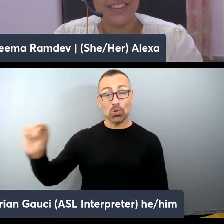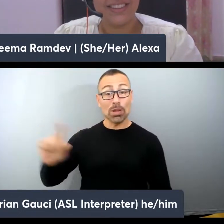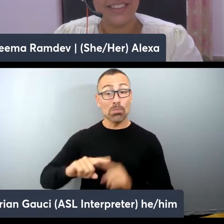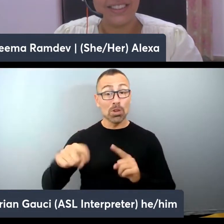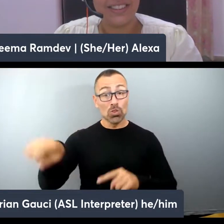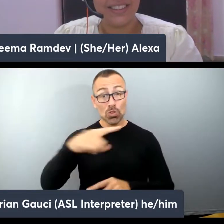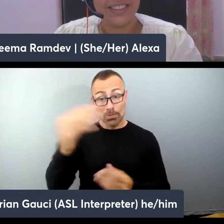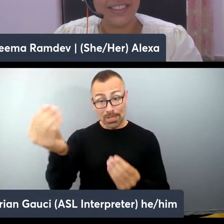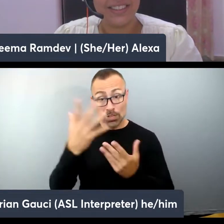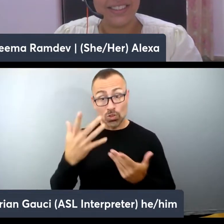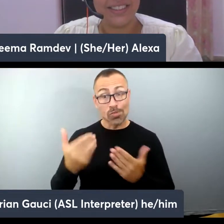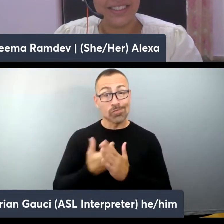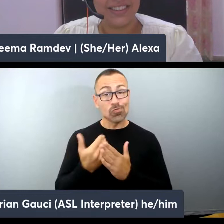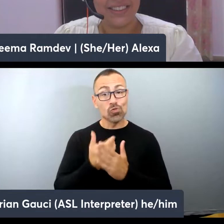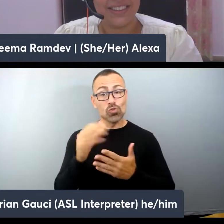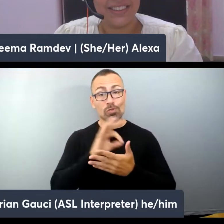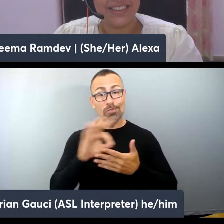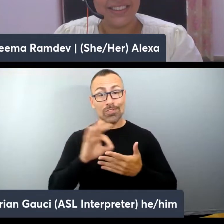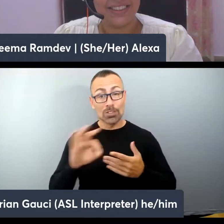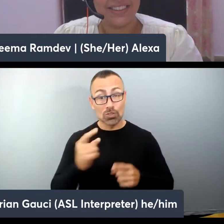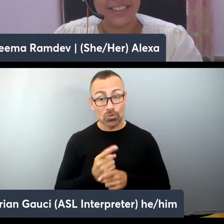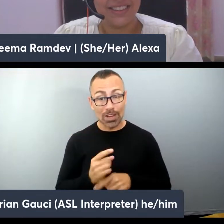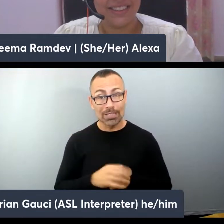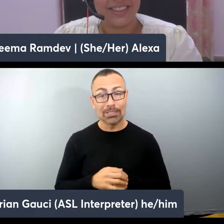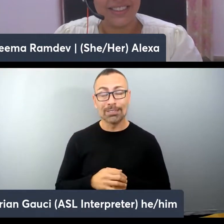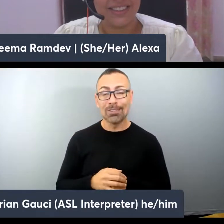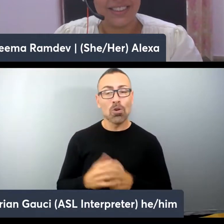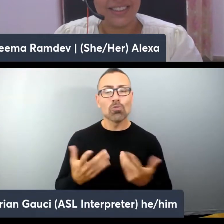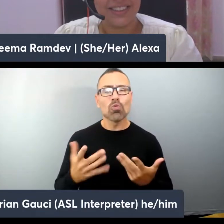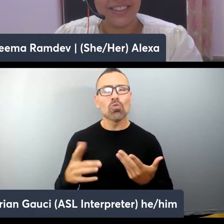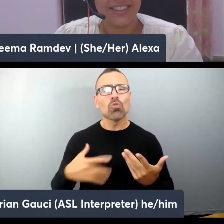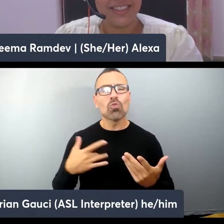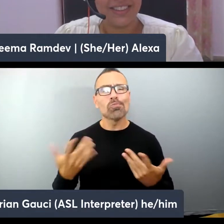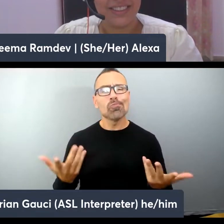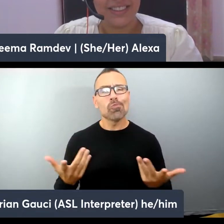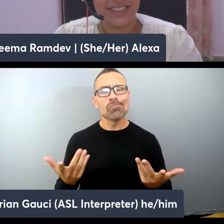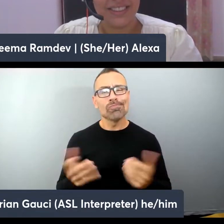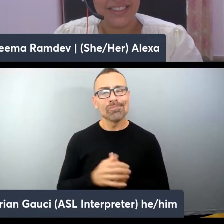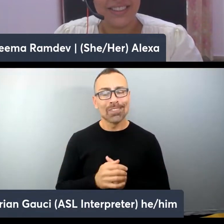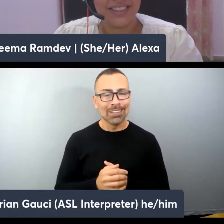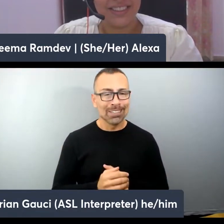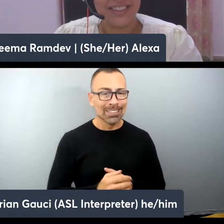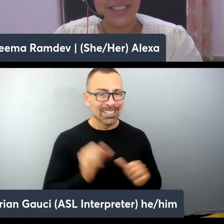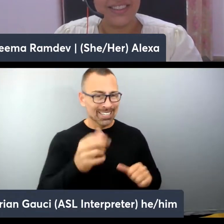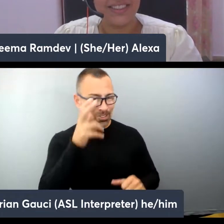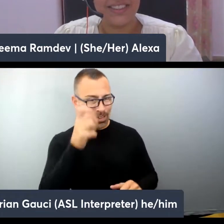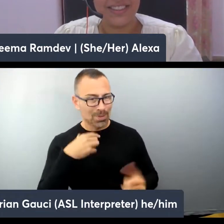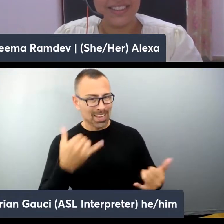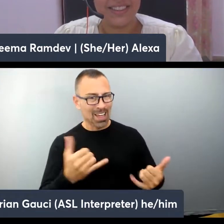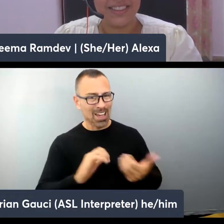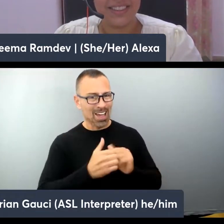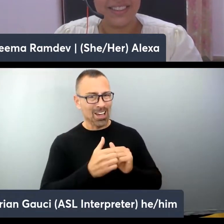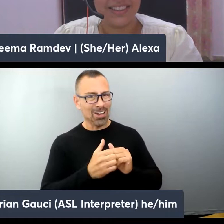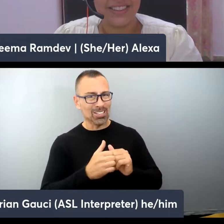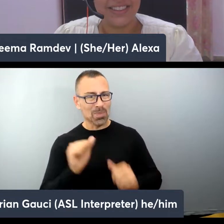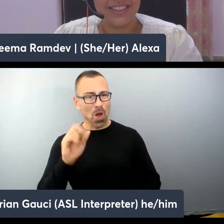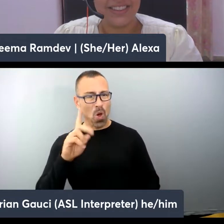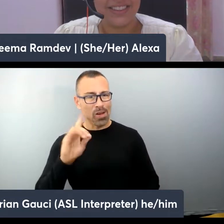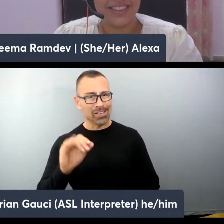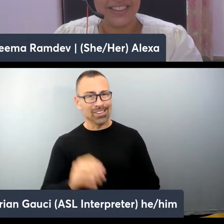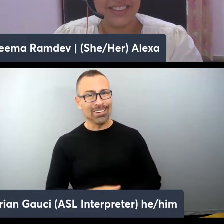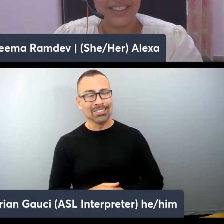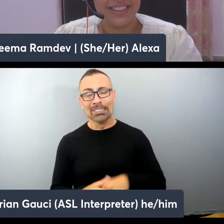Feature Store. What are those? Right. Yeah. Thanks. Can you hear me now? How's my I audio? can. It's you know Okay. what? It's good to me,